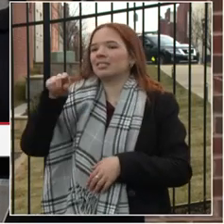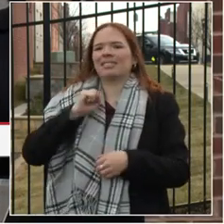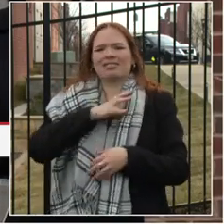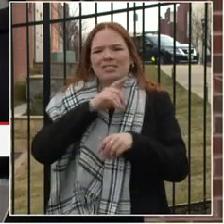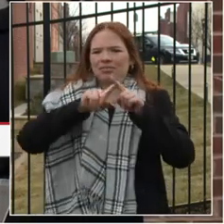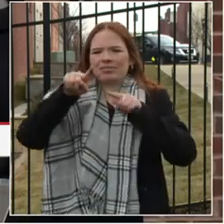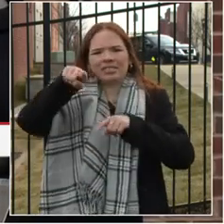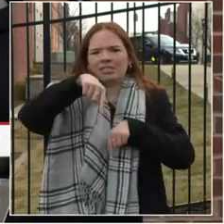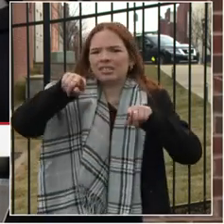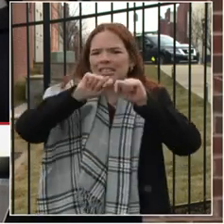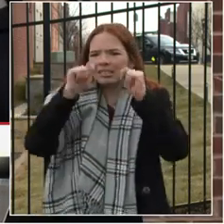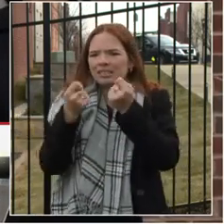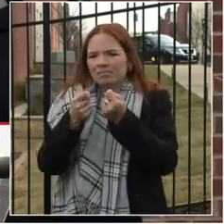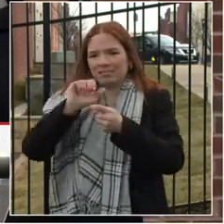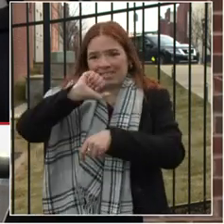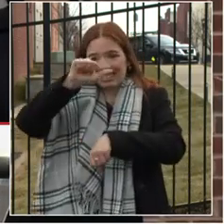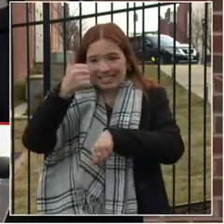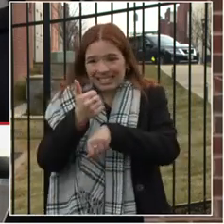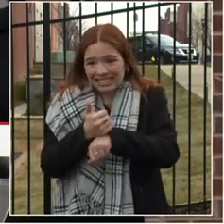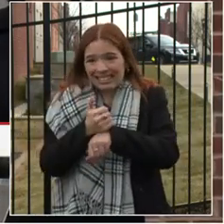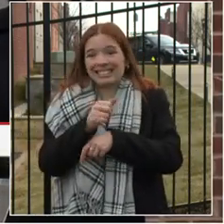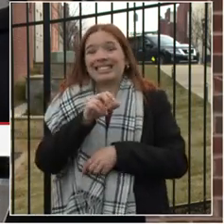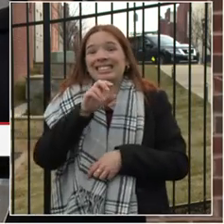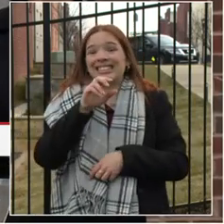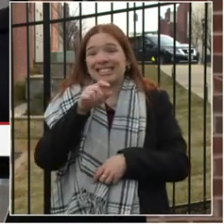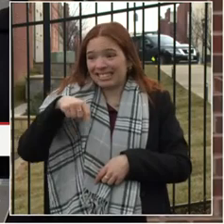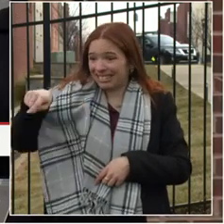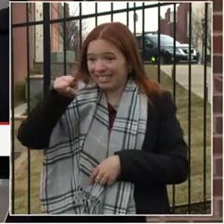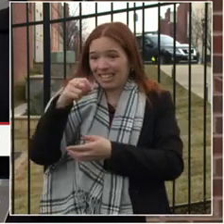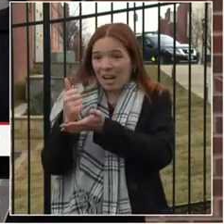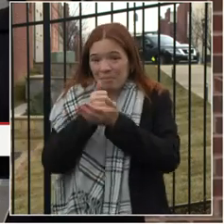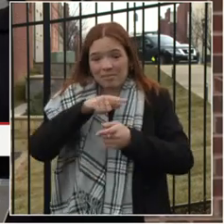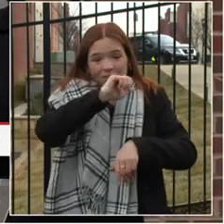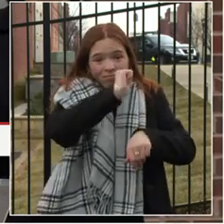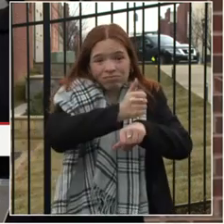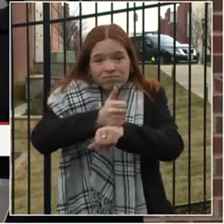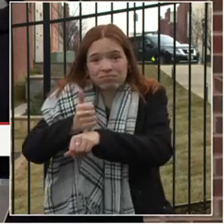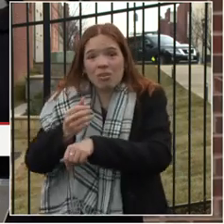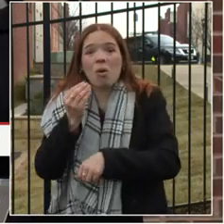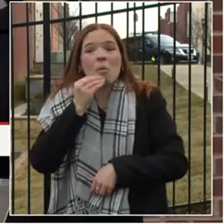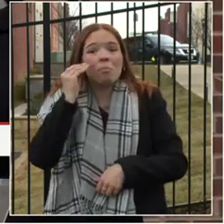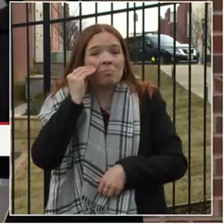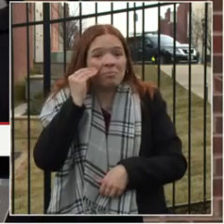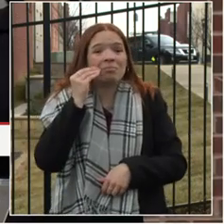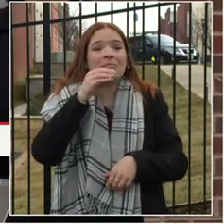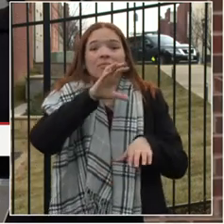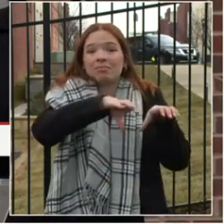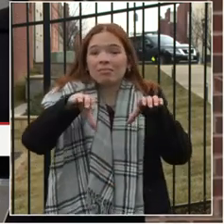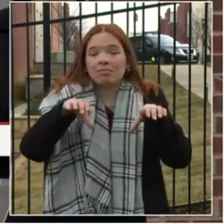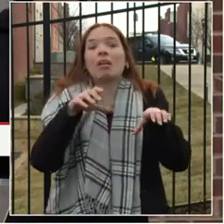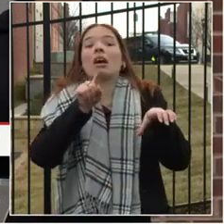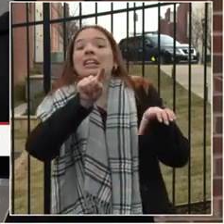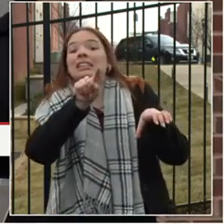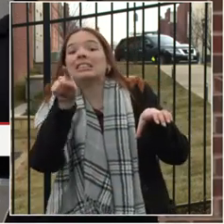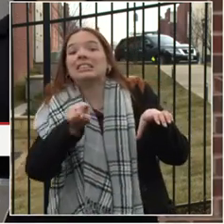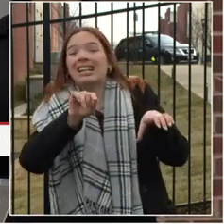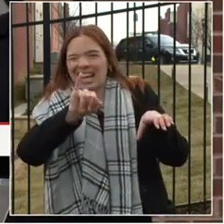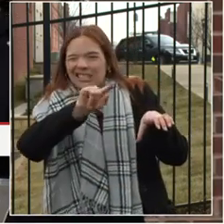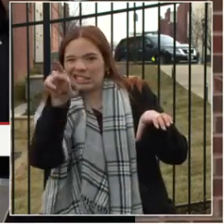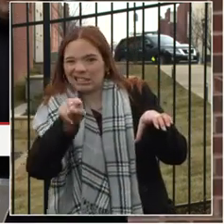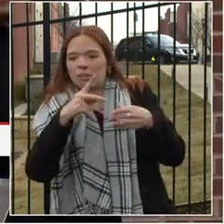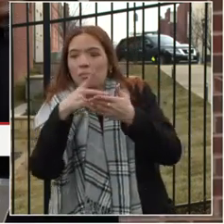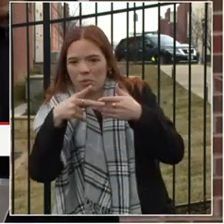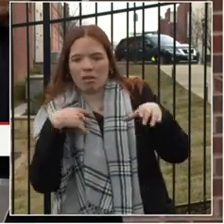60 townhomes here, 9 of which will be IZ units, which are the affordable units. So there'll be opportunities